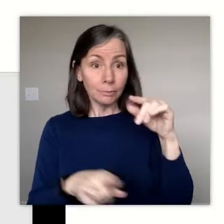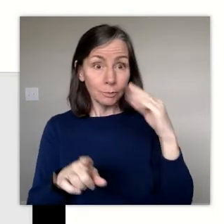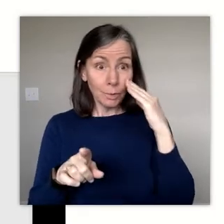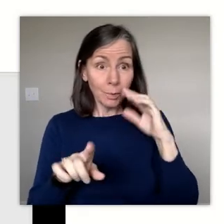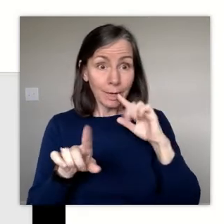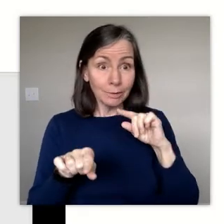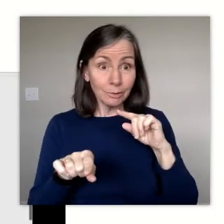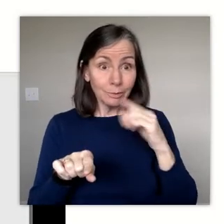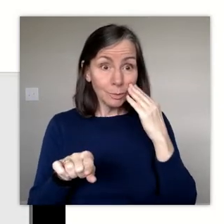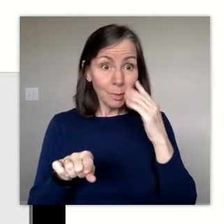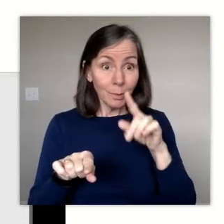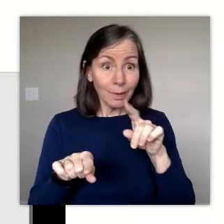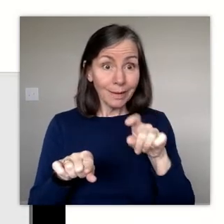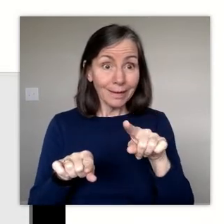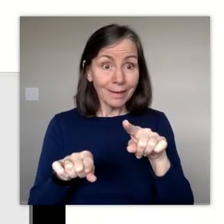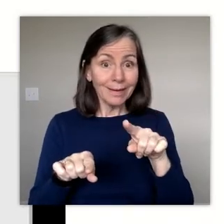idea?